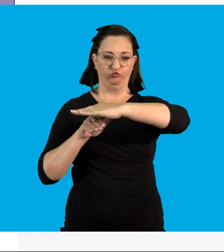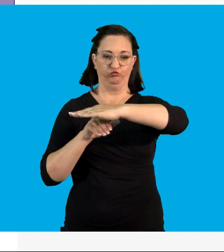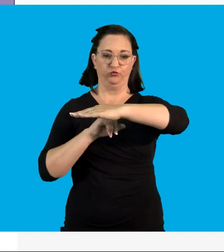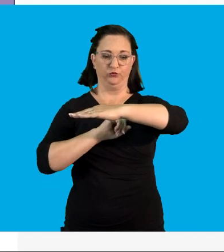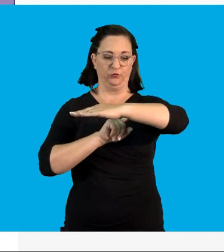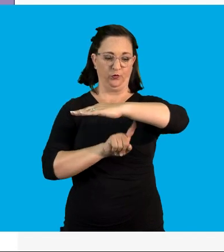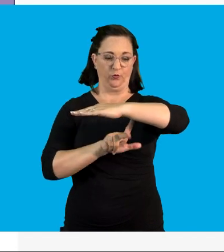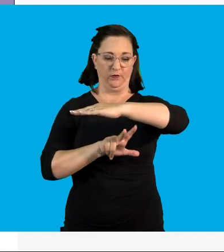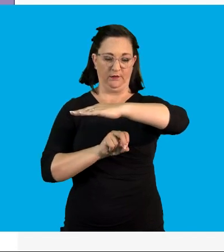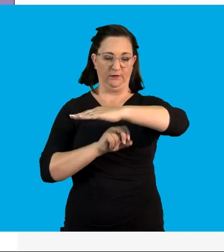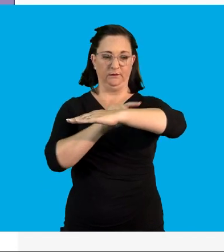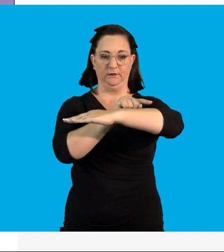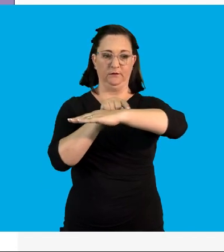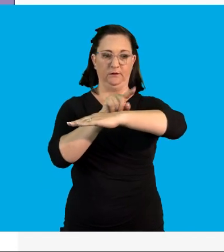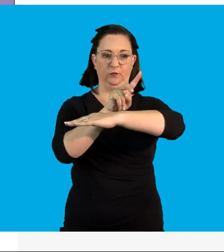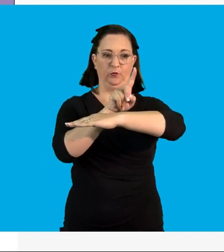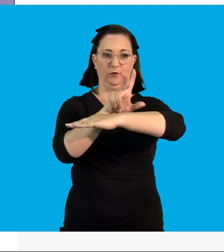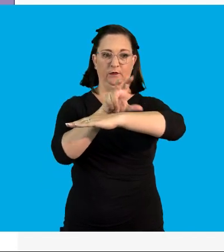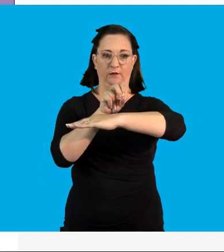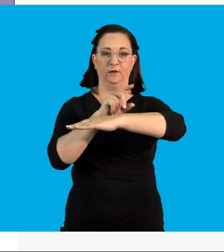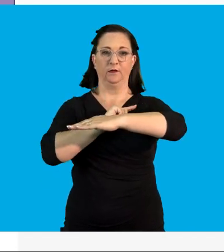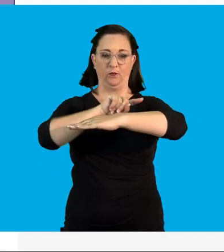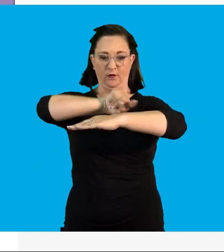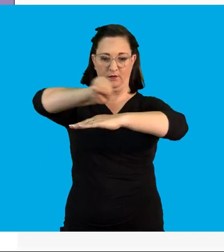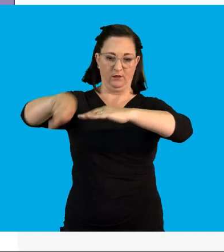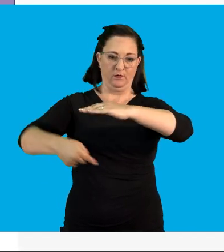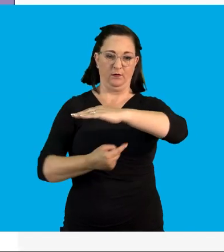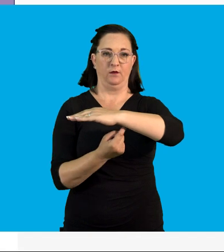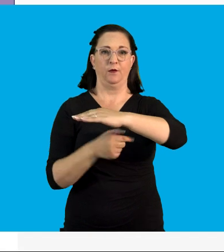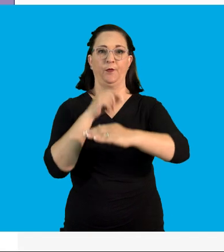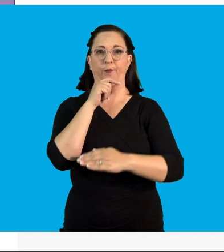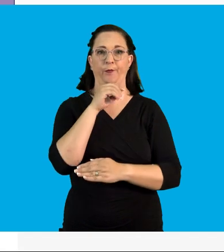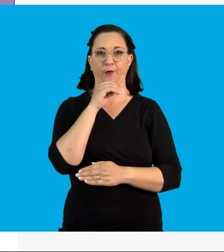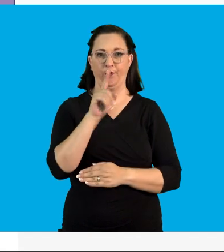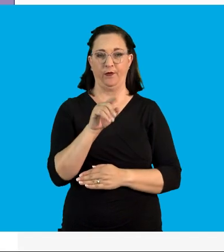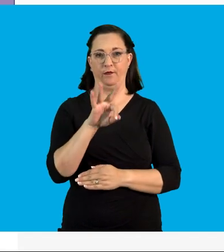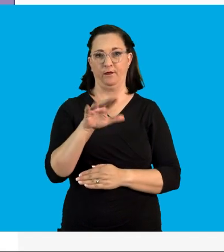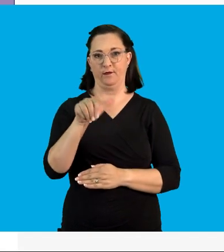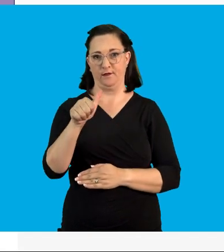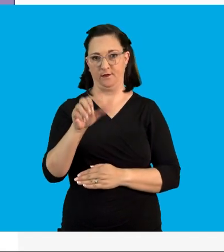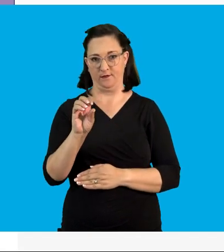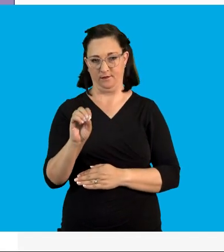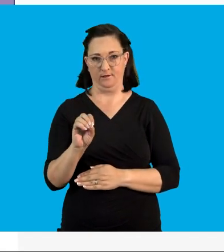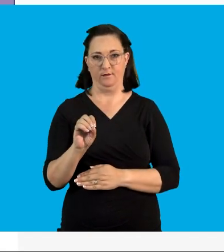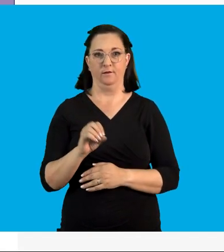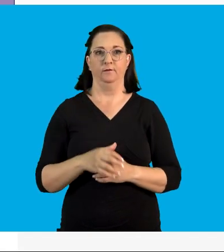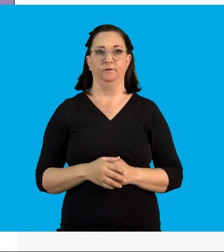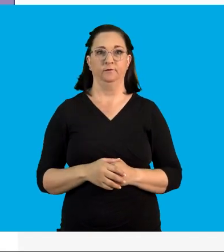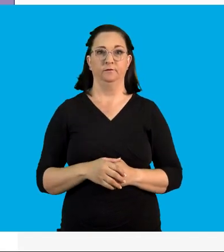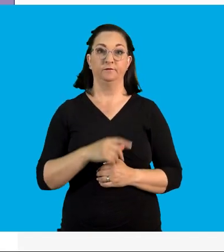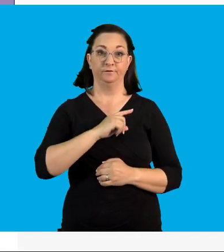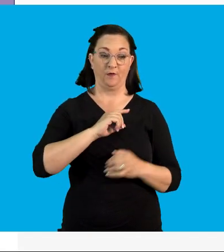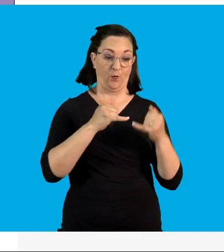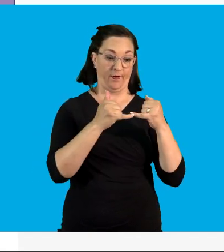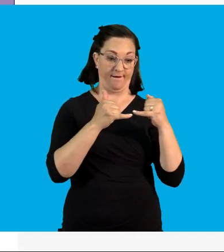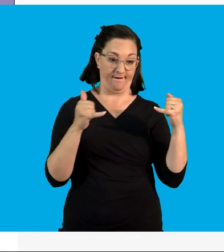There. So 180 degrees plus 180 gives us 360. So now we are convinced that a straight line gives